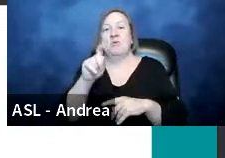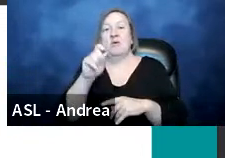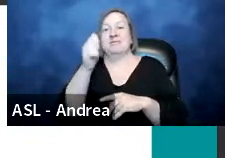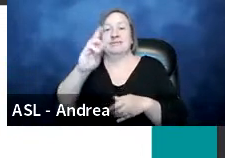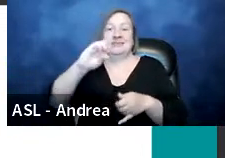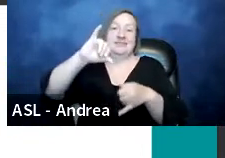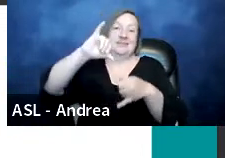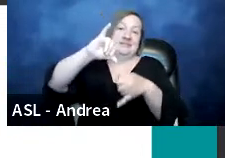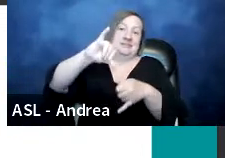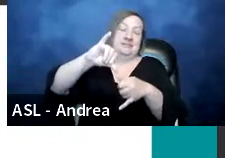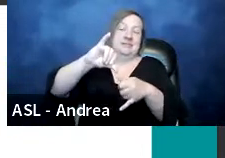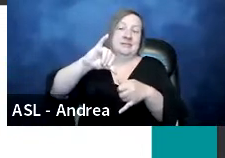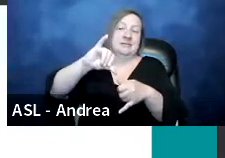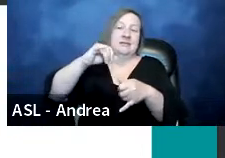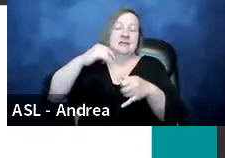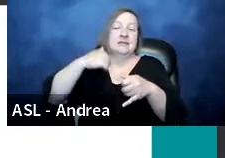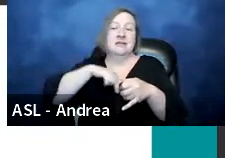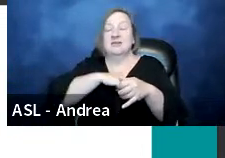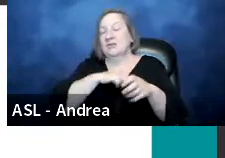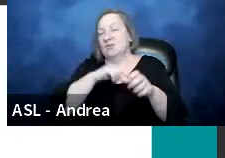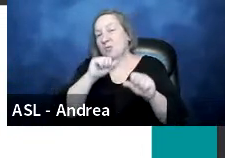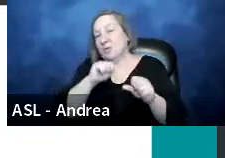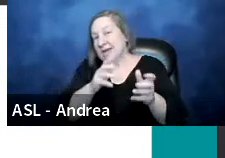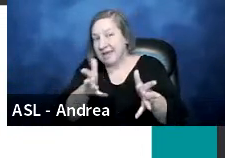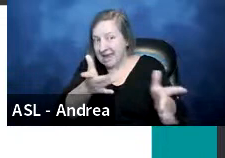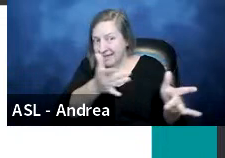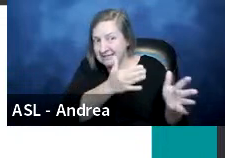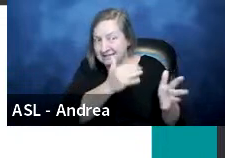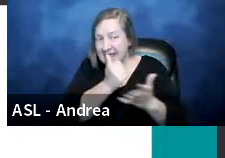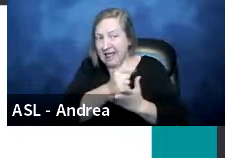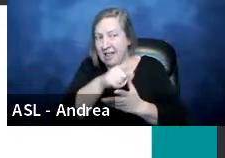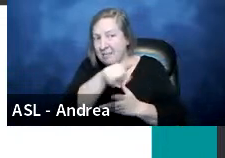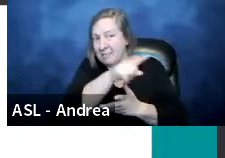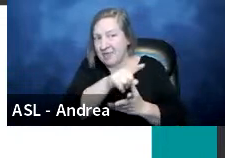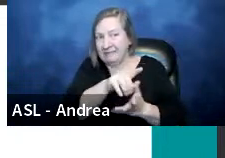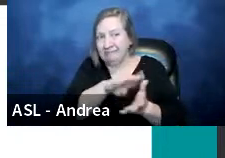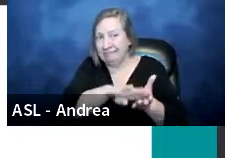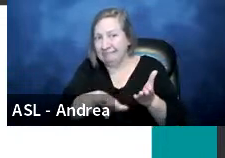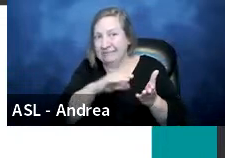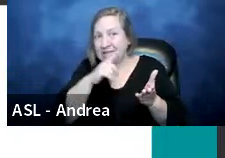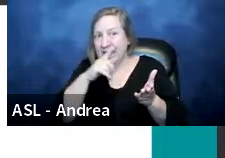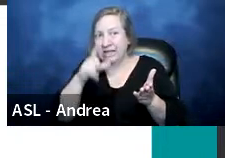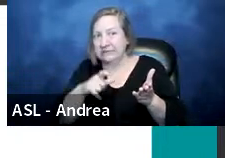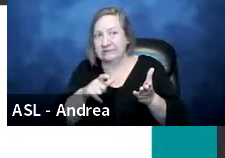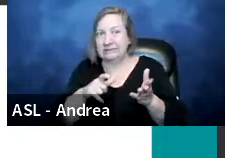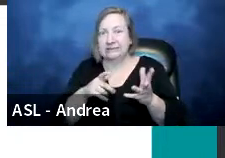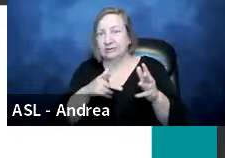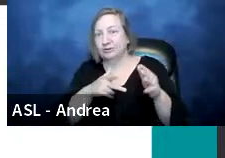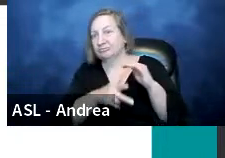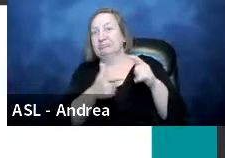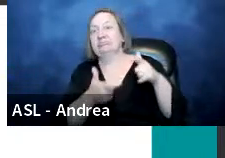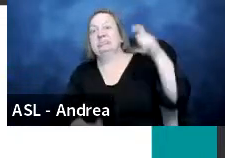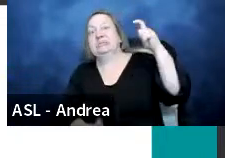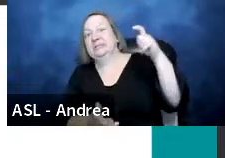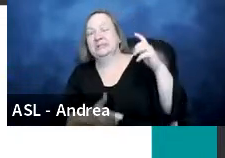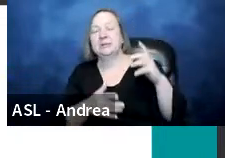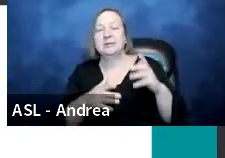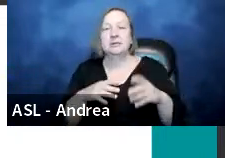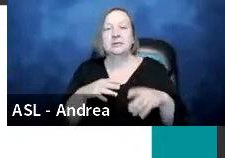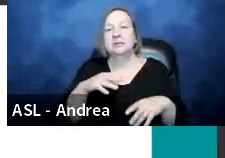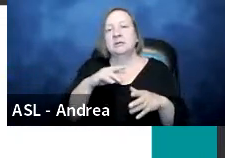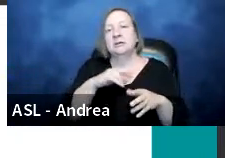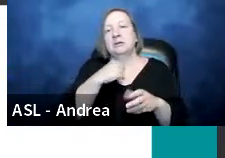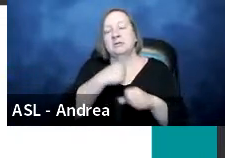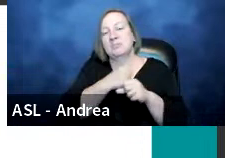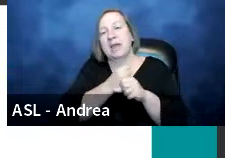we can mitigate for those folks and get this project a height on the bridge